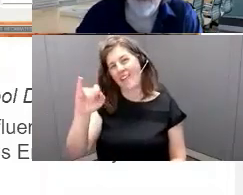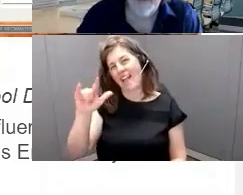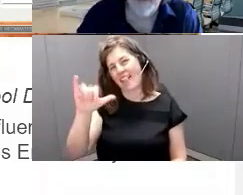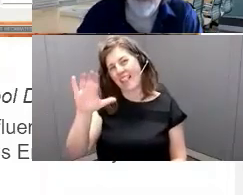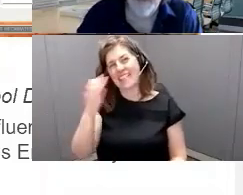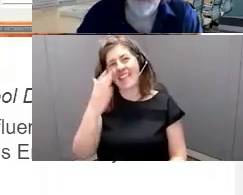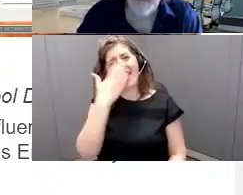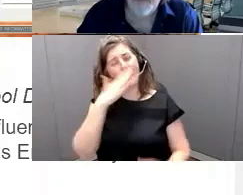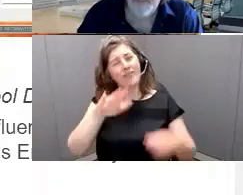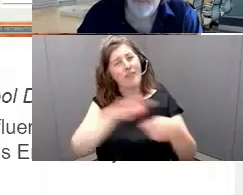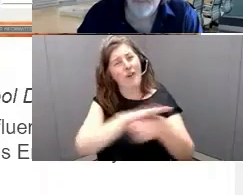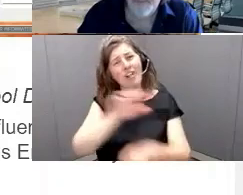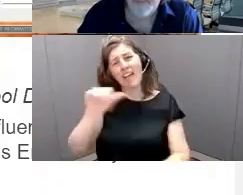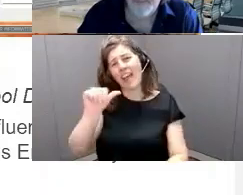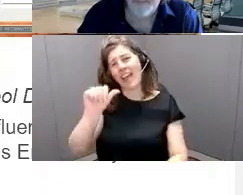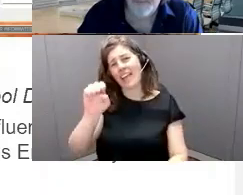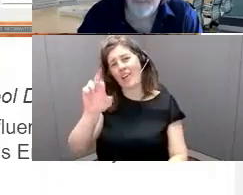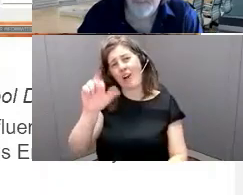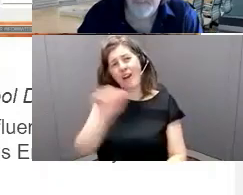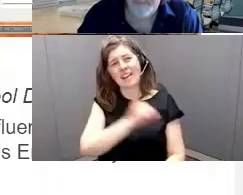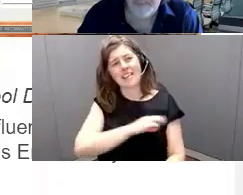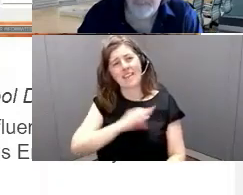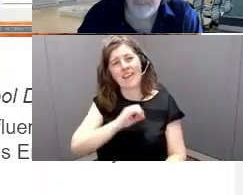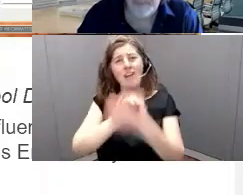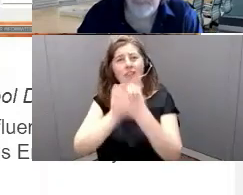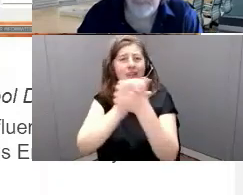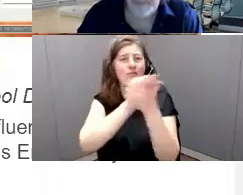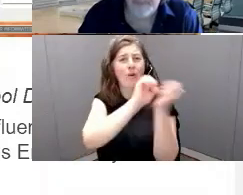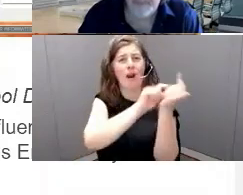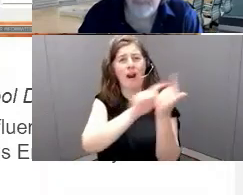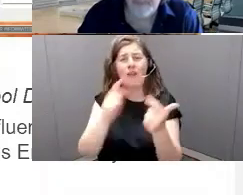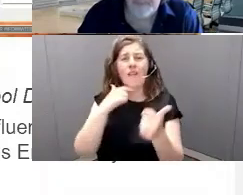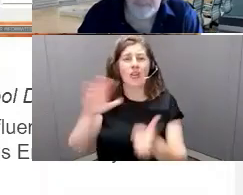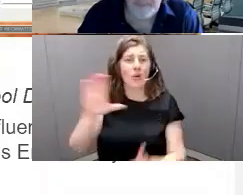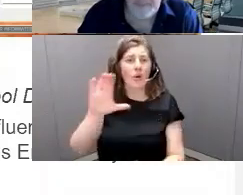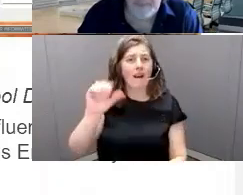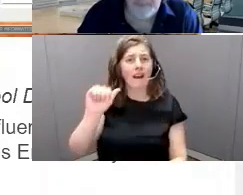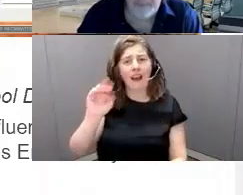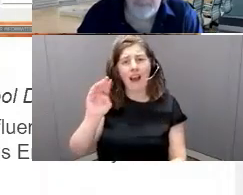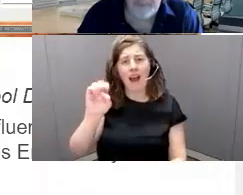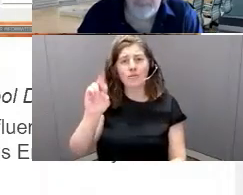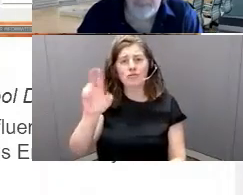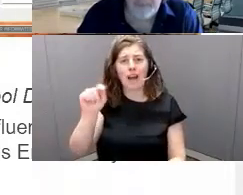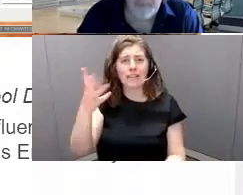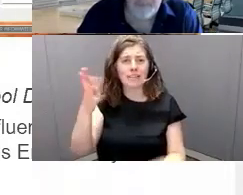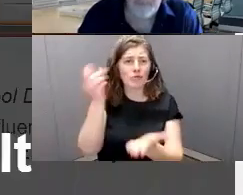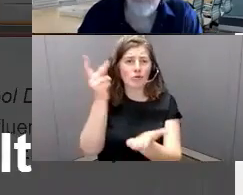entire AER staff, and congratulations, everybody, for having your abstracts approved.